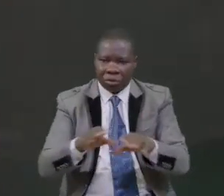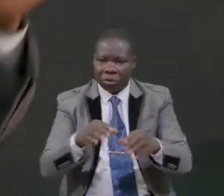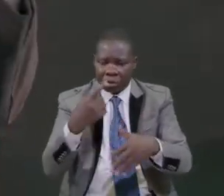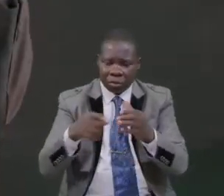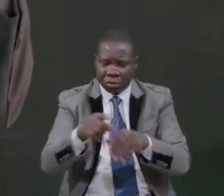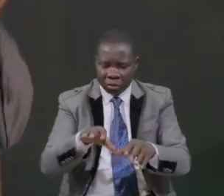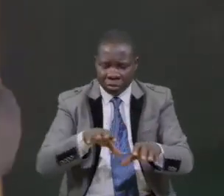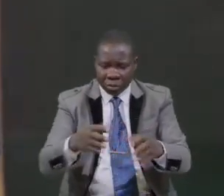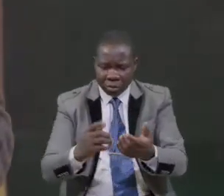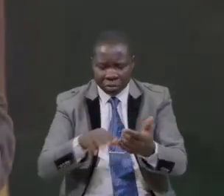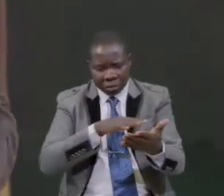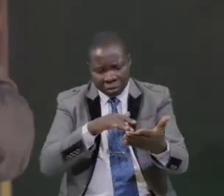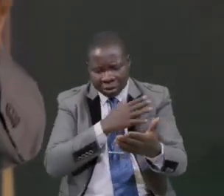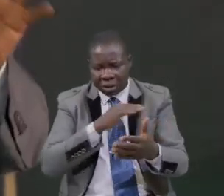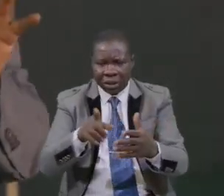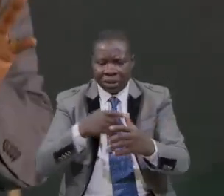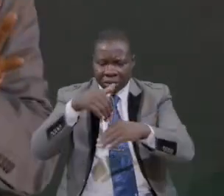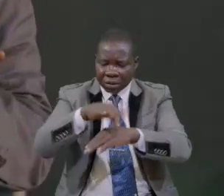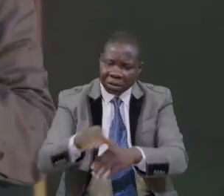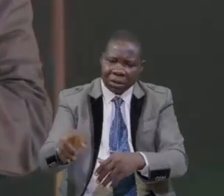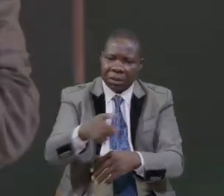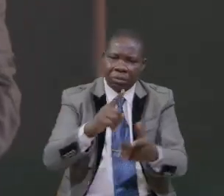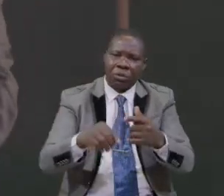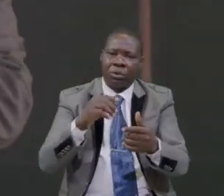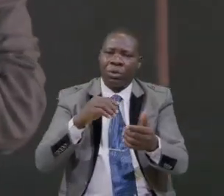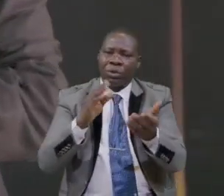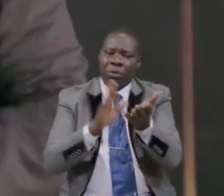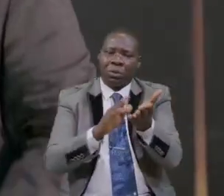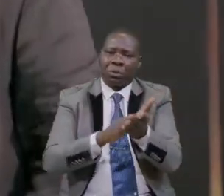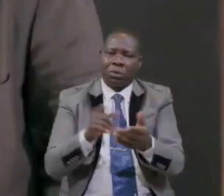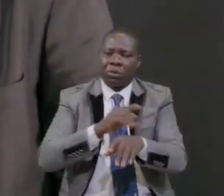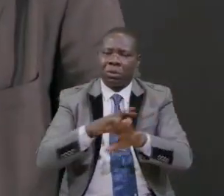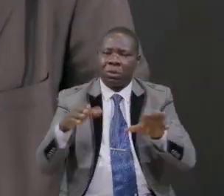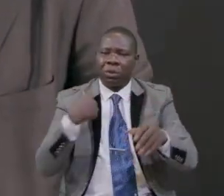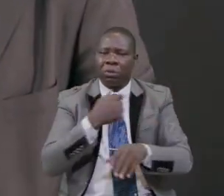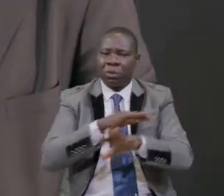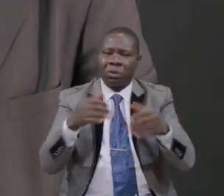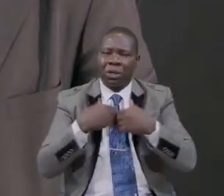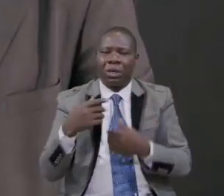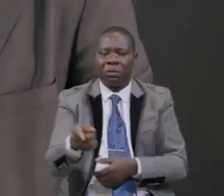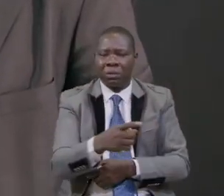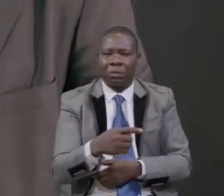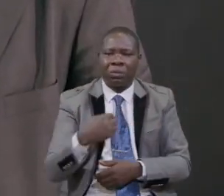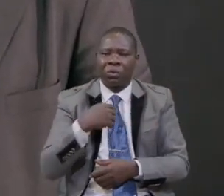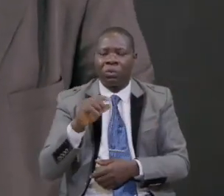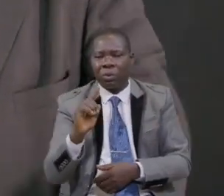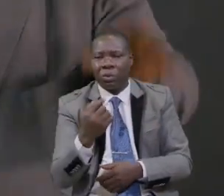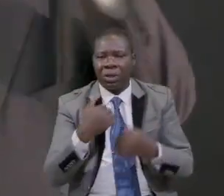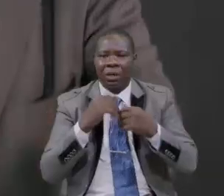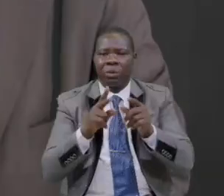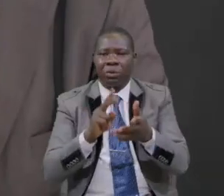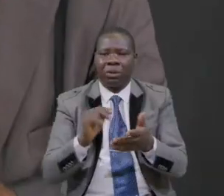sponsor them just for God's glory. We don't have that. We only have the people that take from the widows